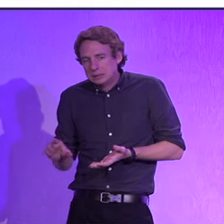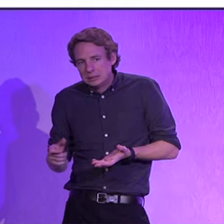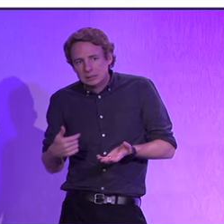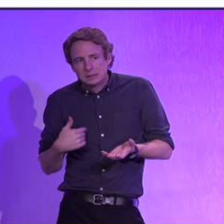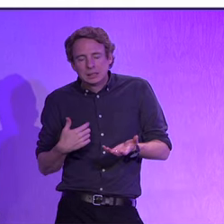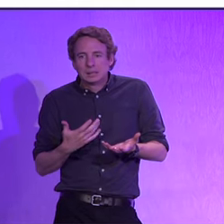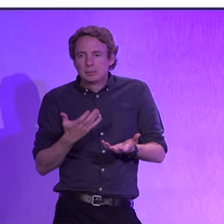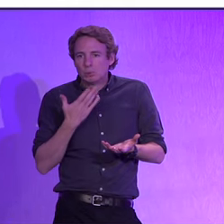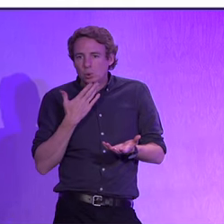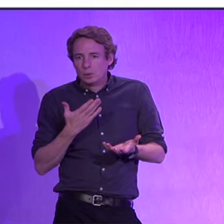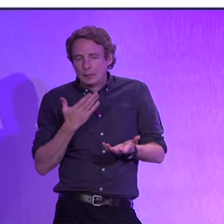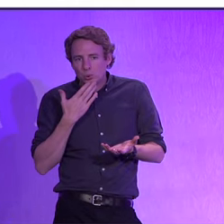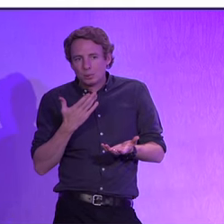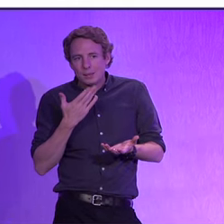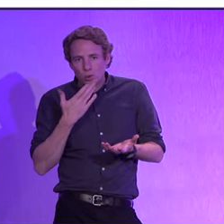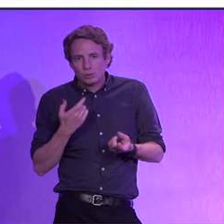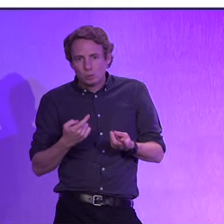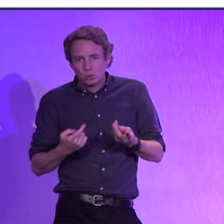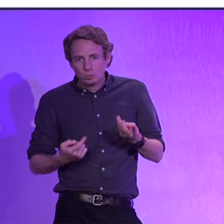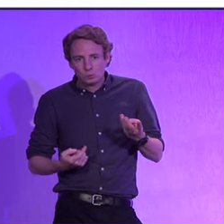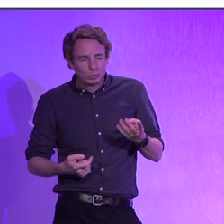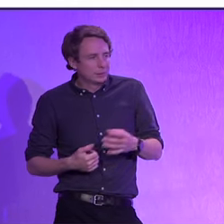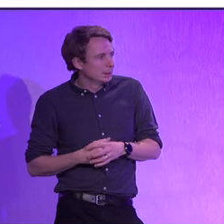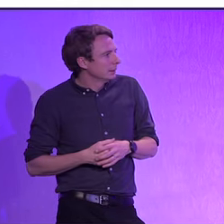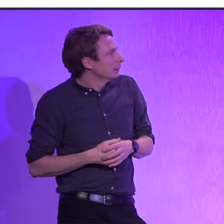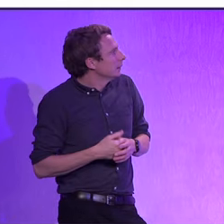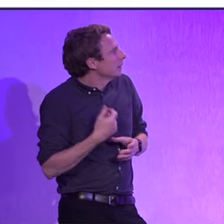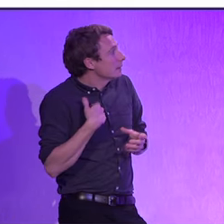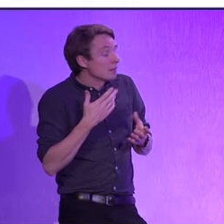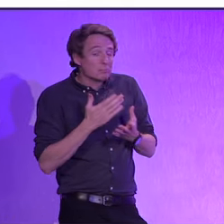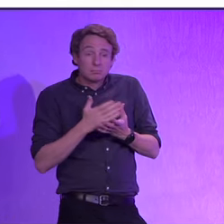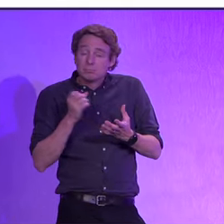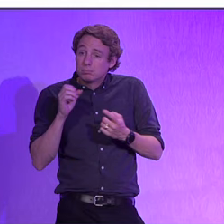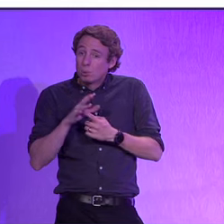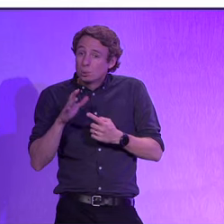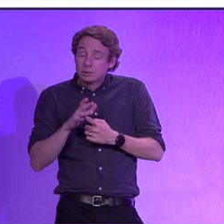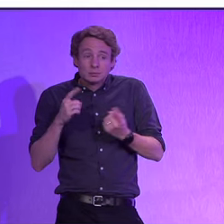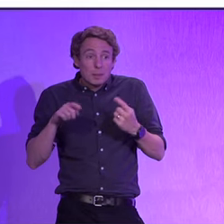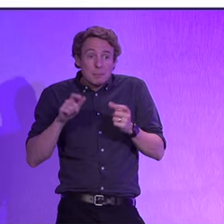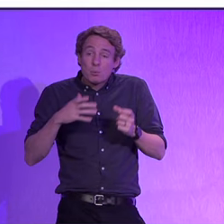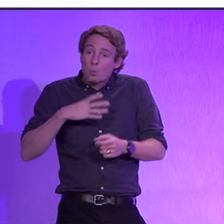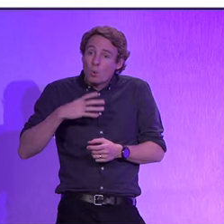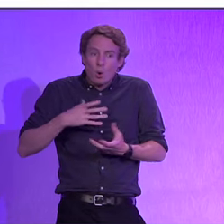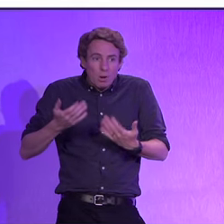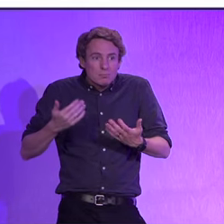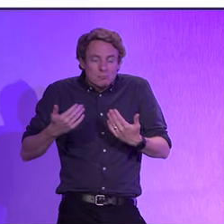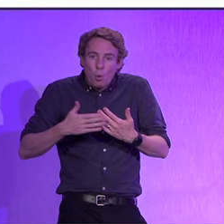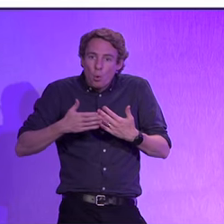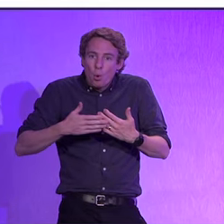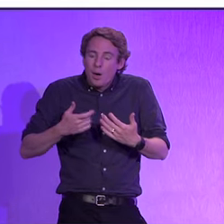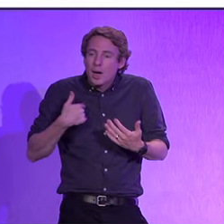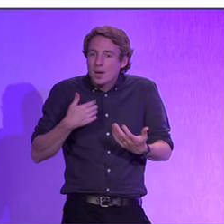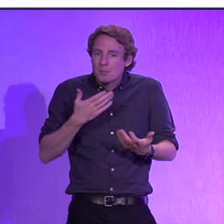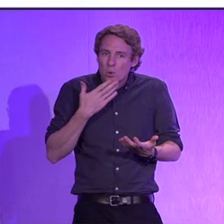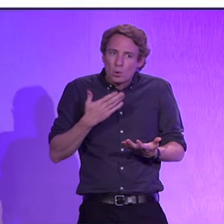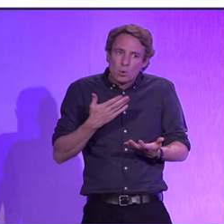and licensing and major league boring stuff. And it's all very important. People want me to keep talking